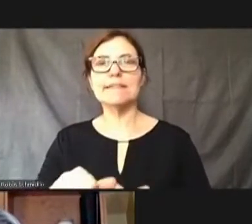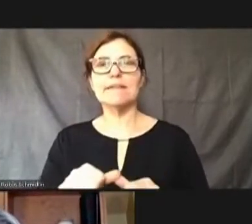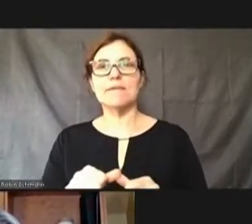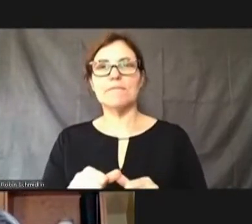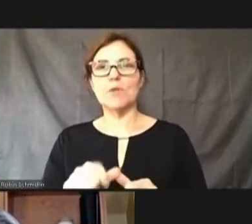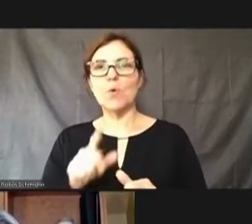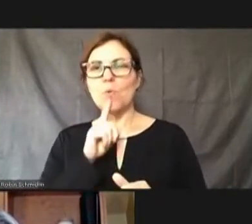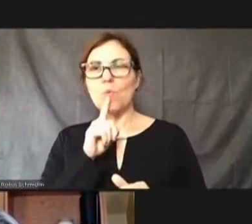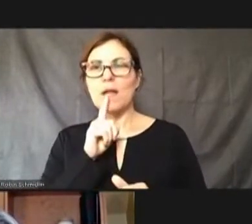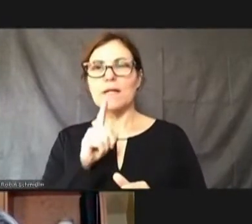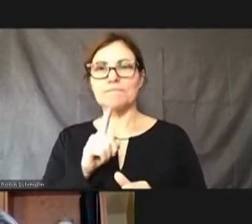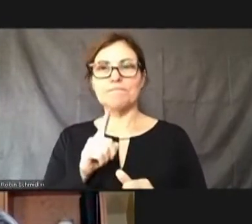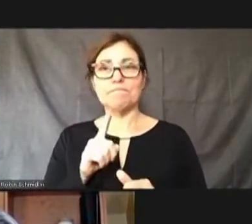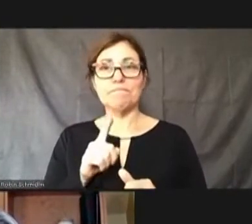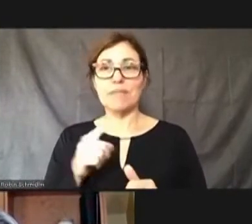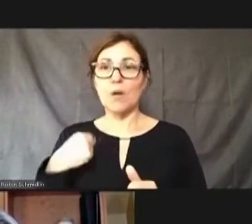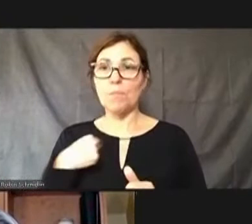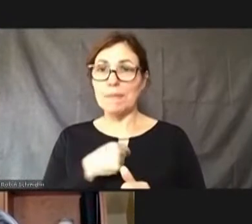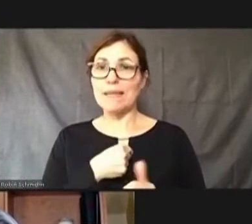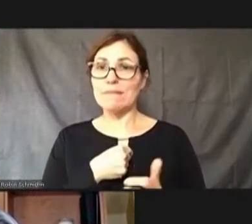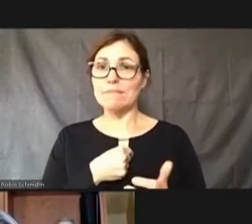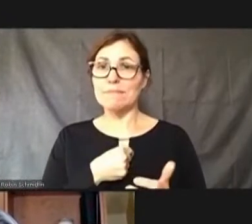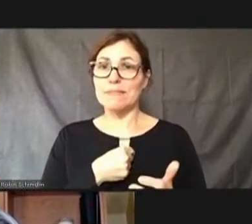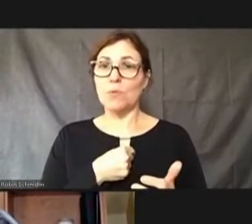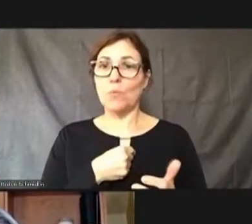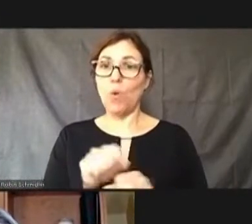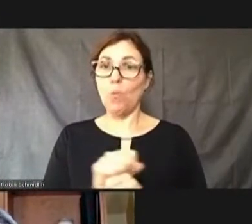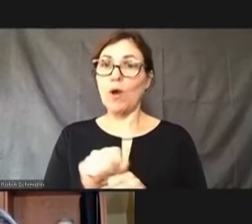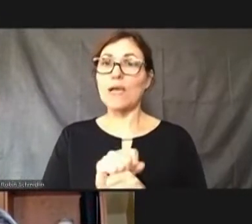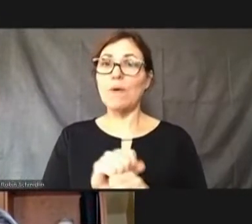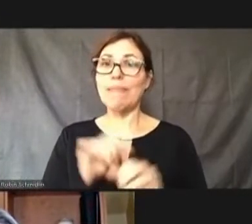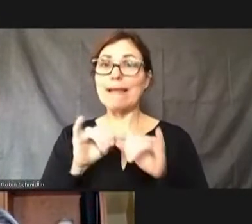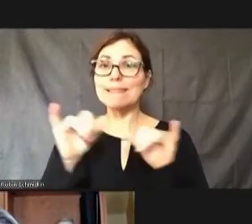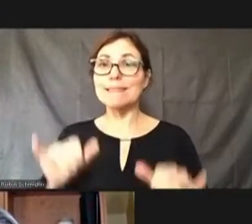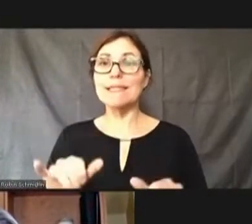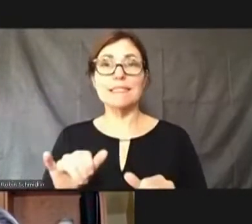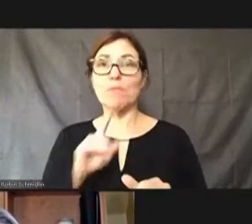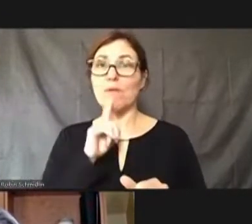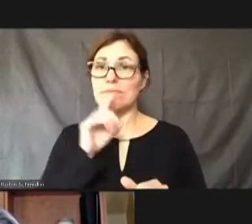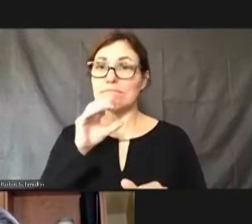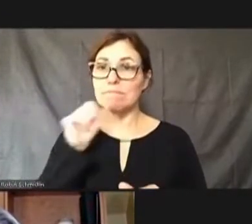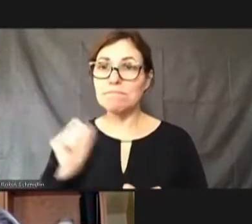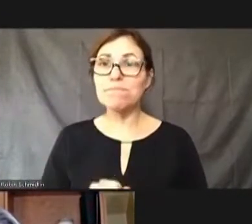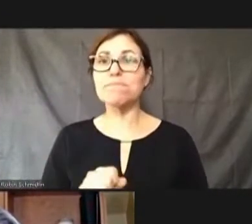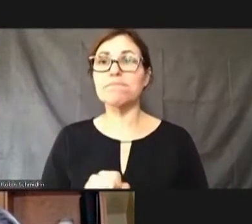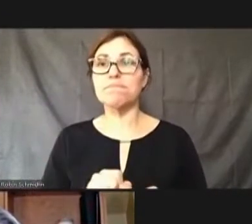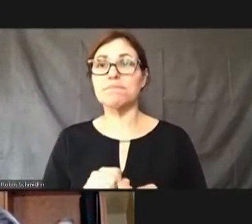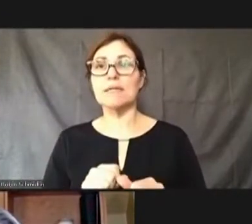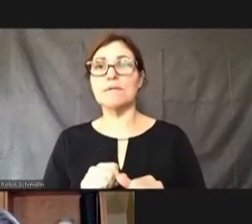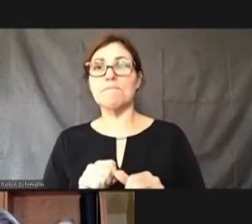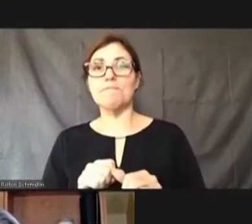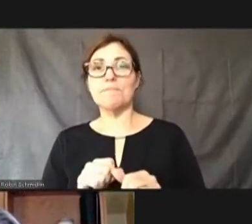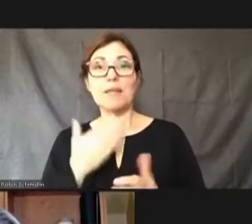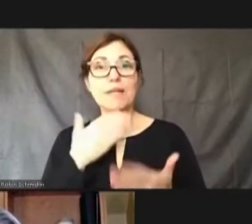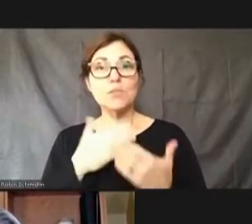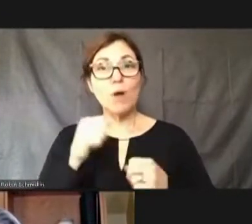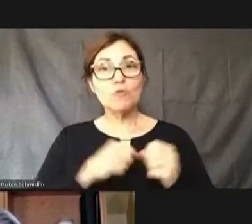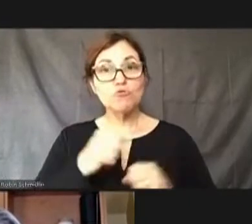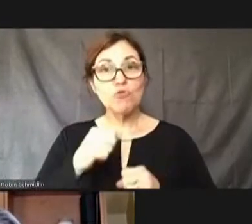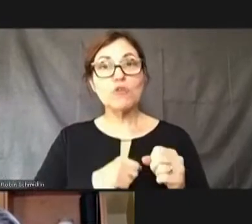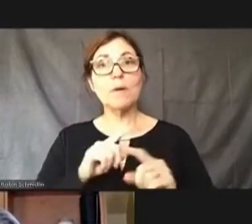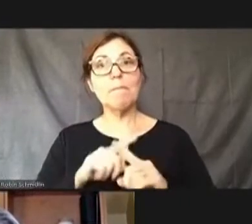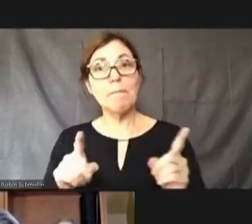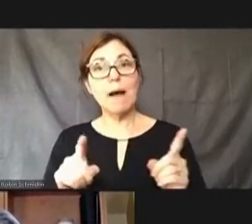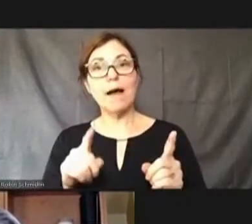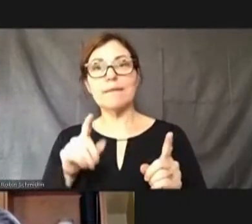Jen mentioned, and that's not a facility you can just replace in kind. It's a delicate balancing act of